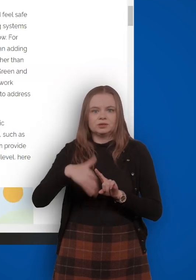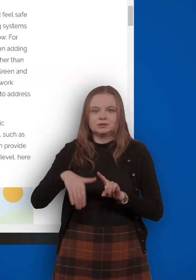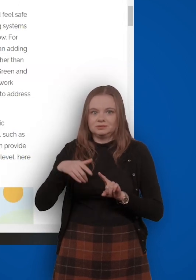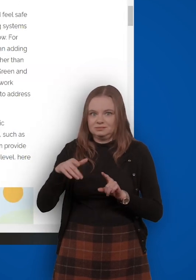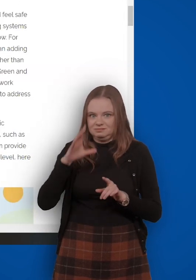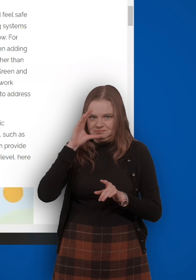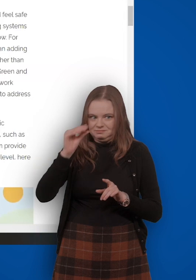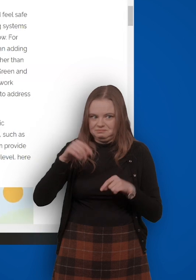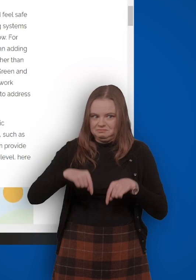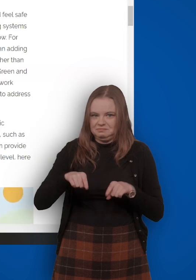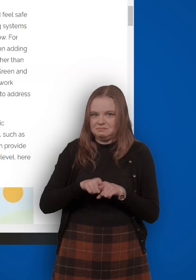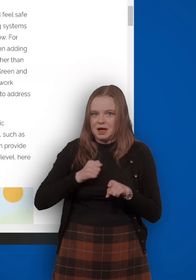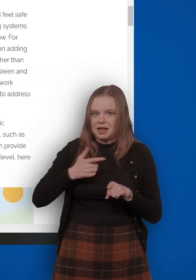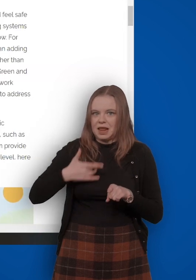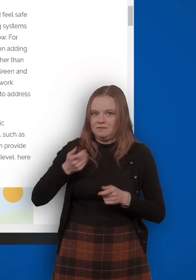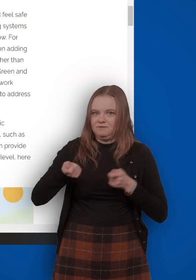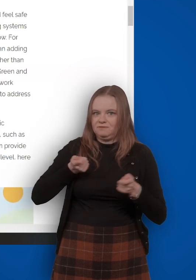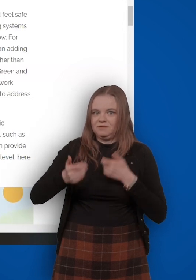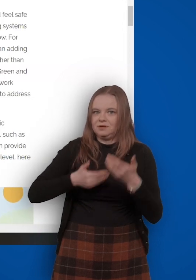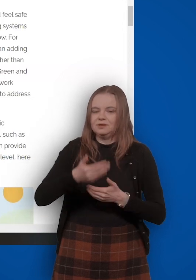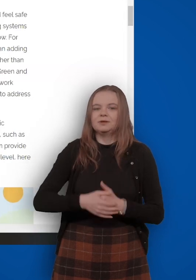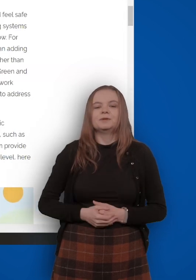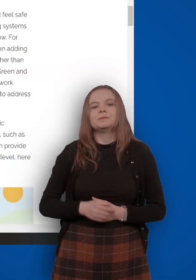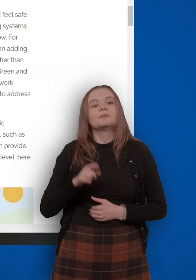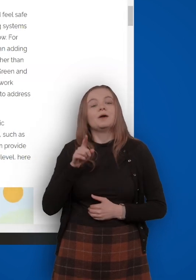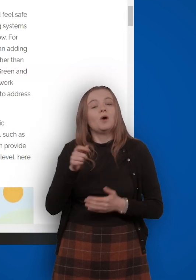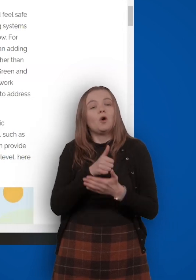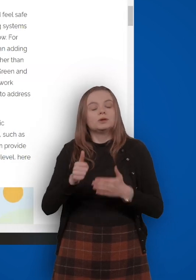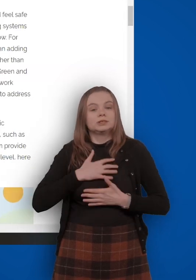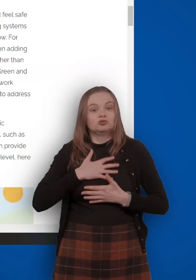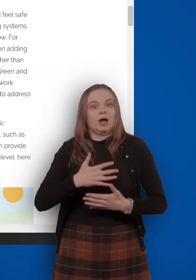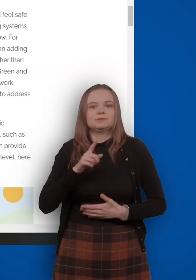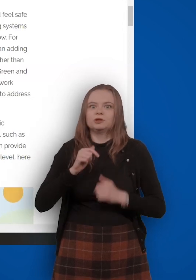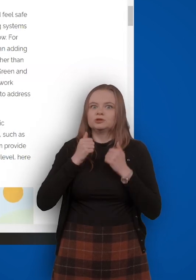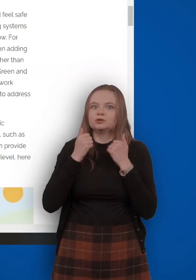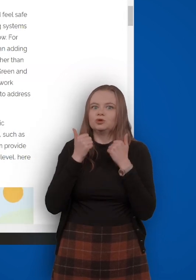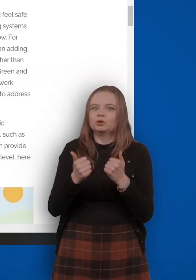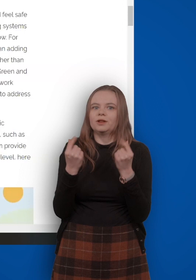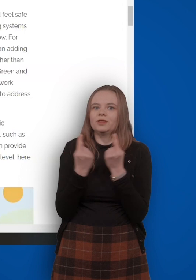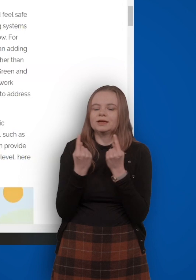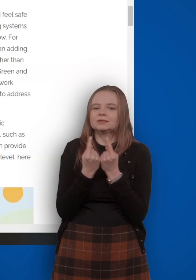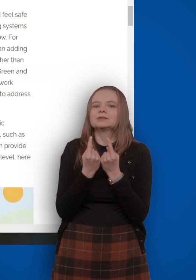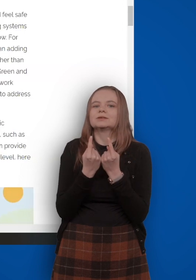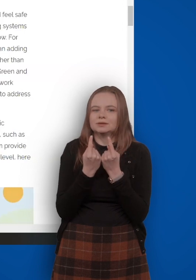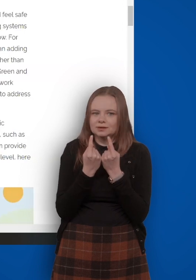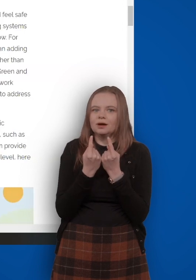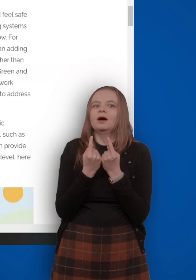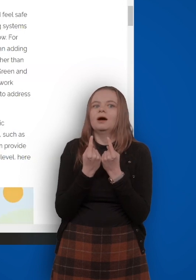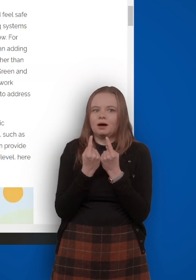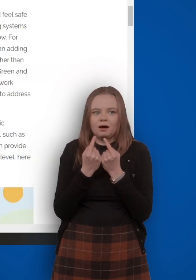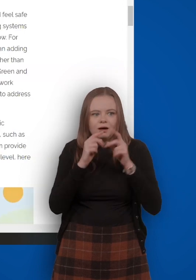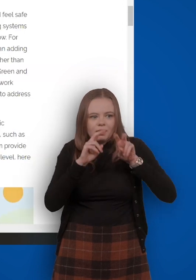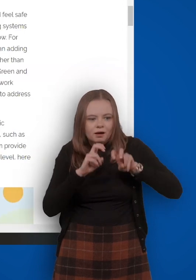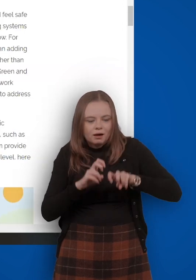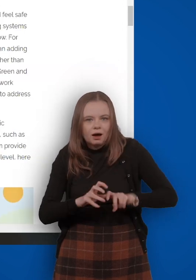run. You know, the surprises are always good things. They lead you down to an answer that's always interesting